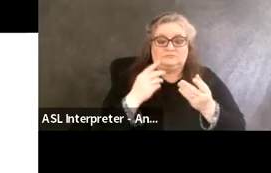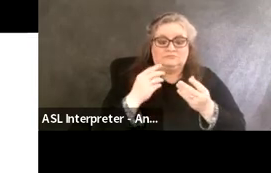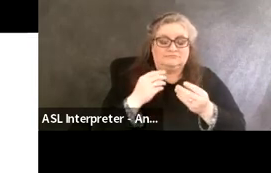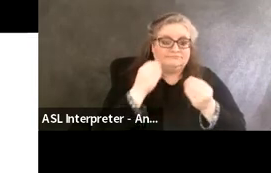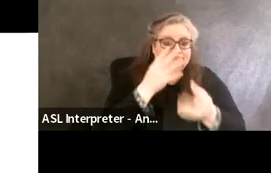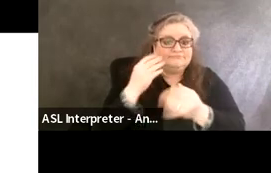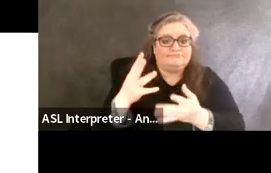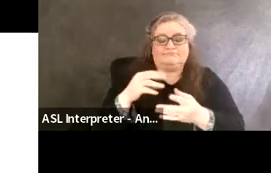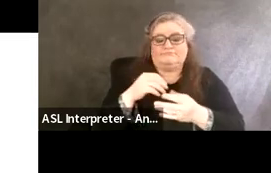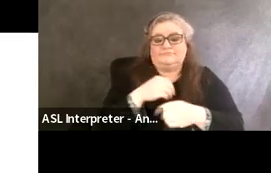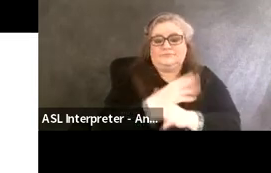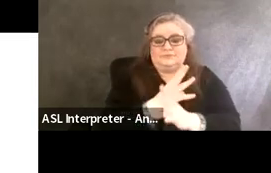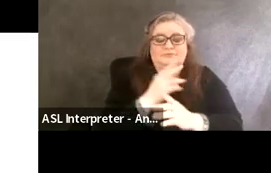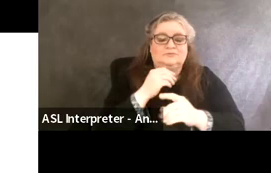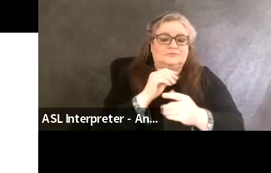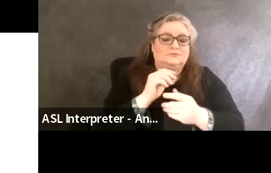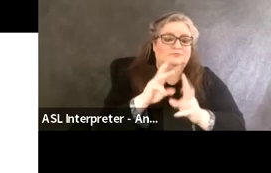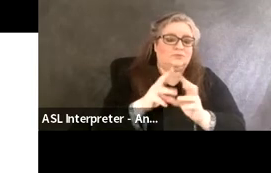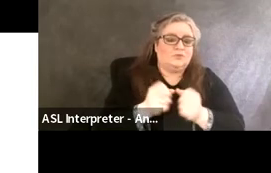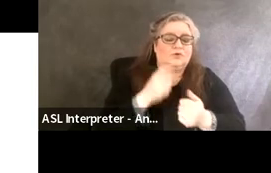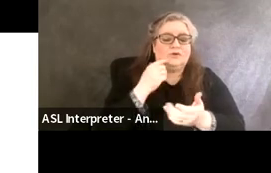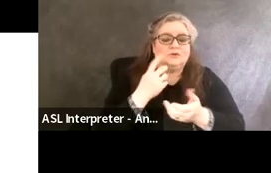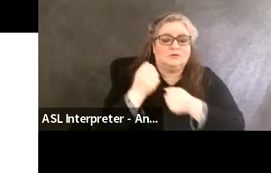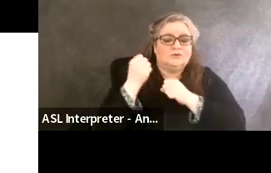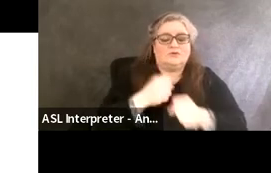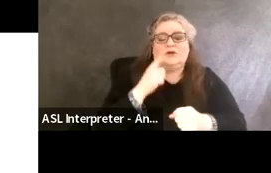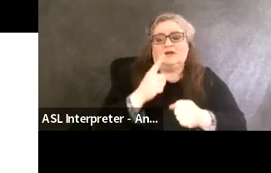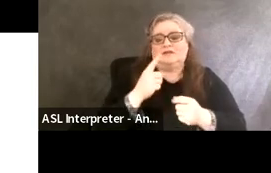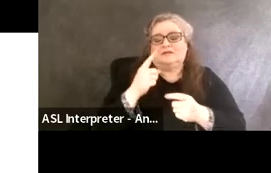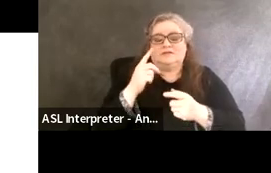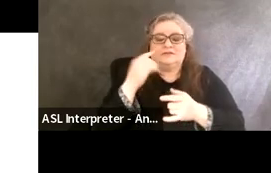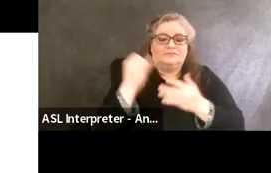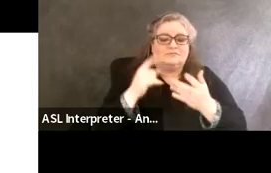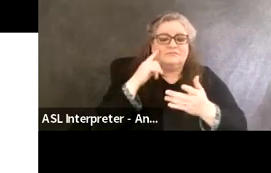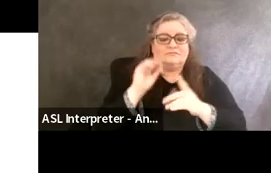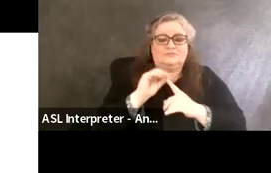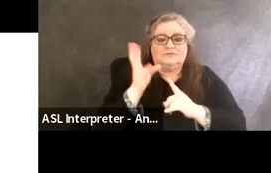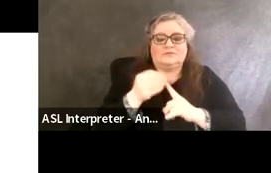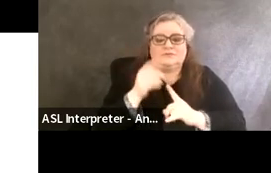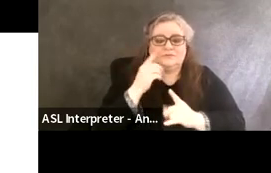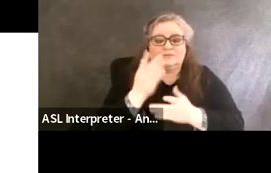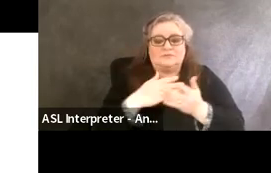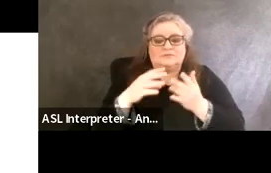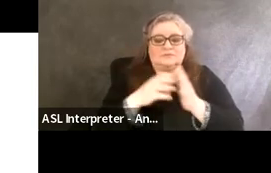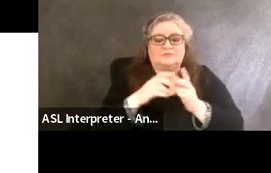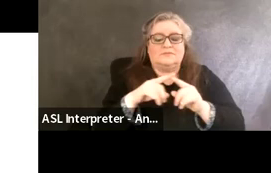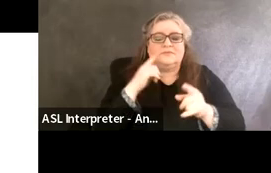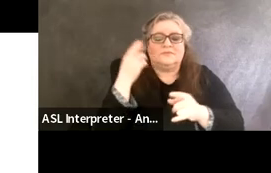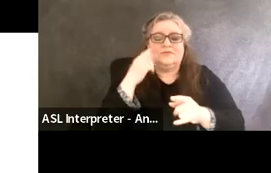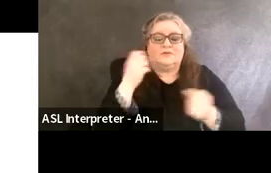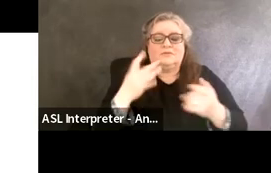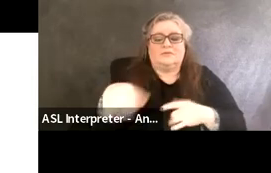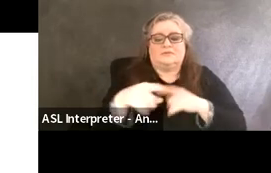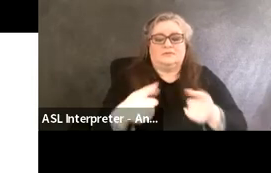of workshops to further strengthen the arts and culture sector. So stay tuned for that. But right now, the reason that many of you all are